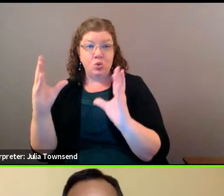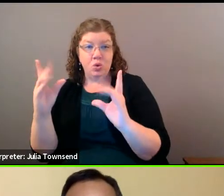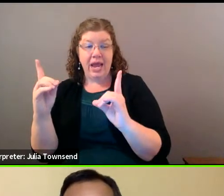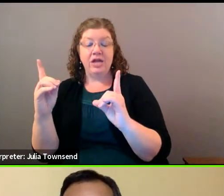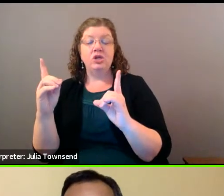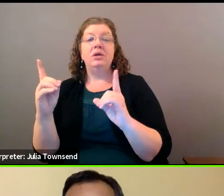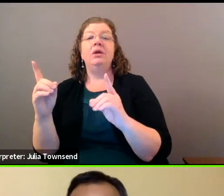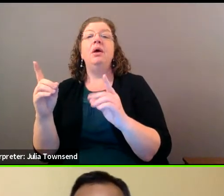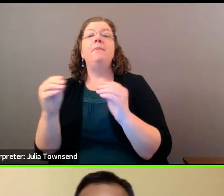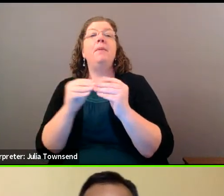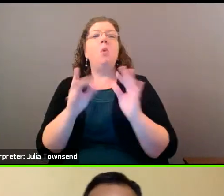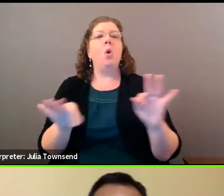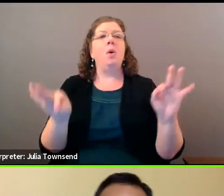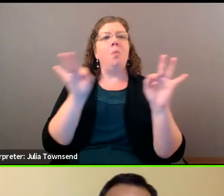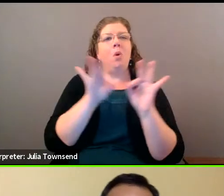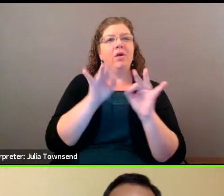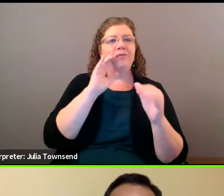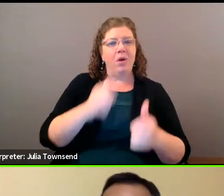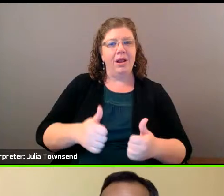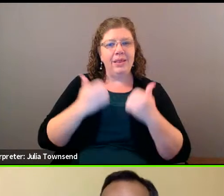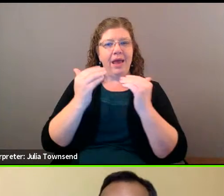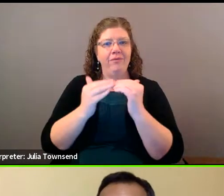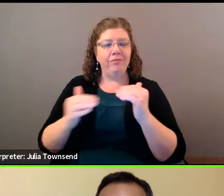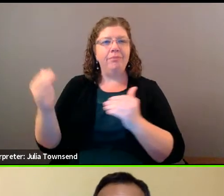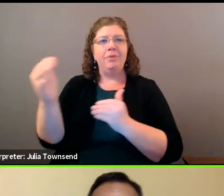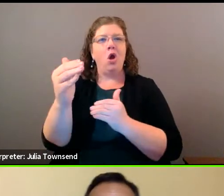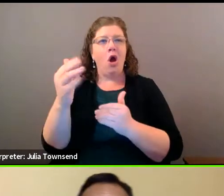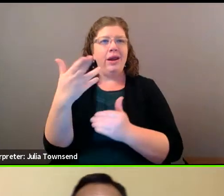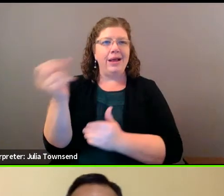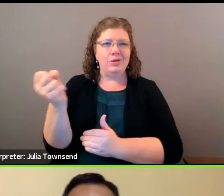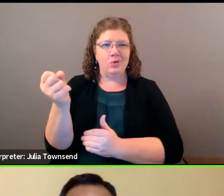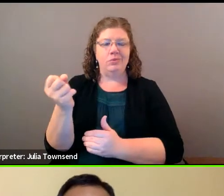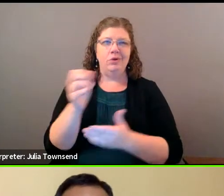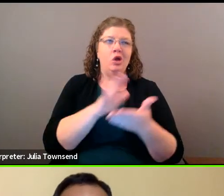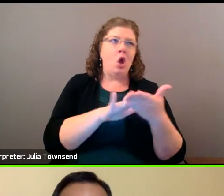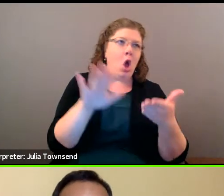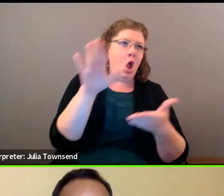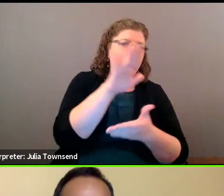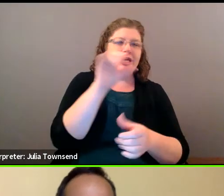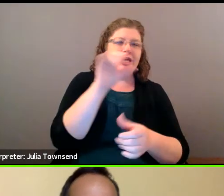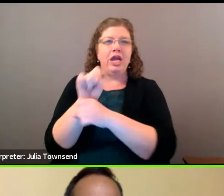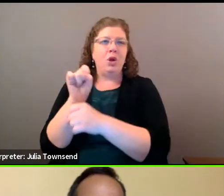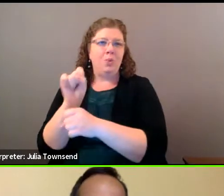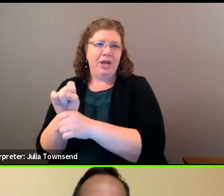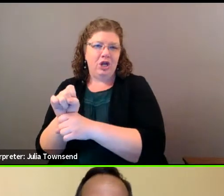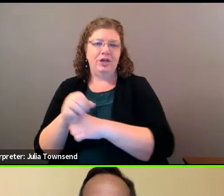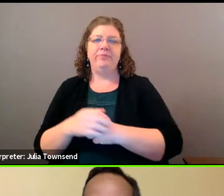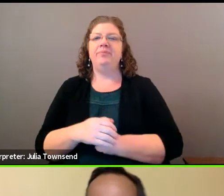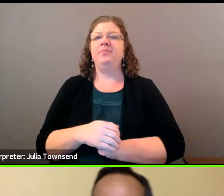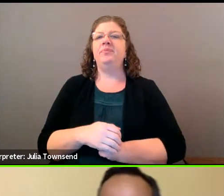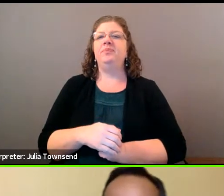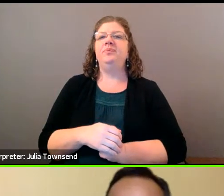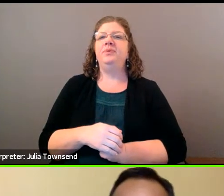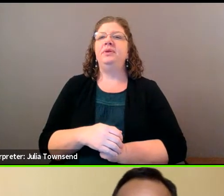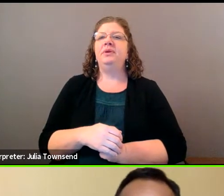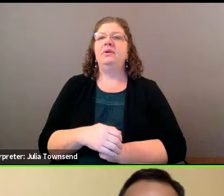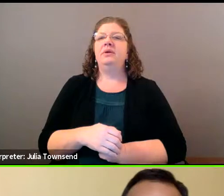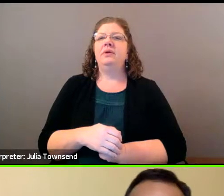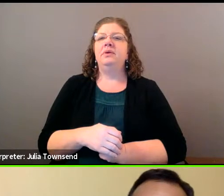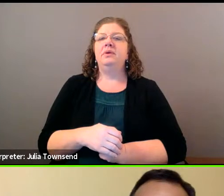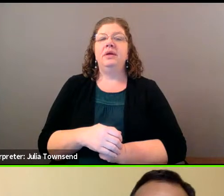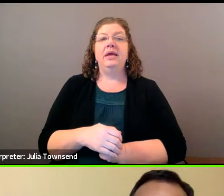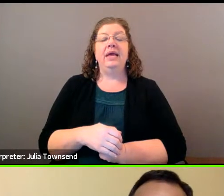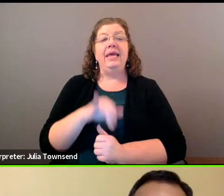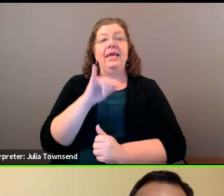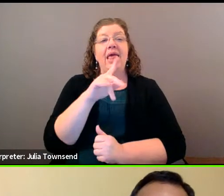more importantly for life beyond high school, college, and career. Illustrative math and